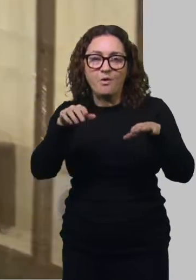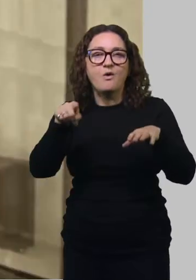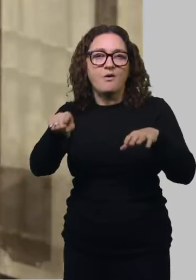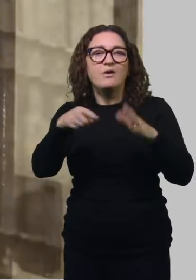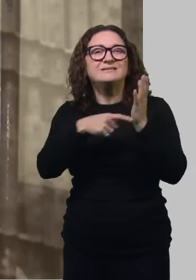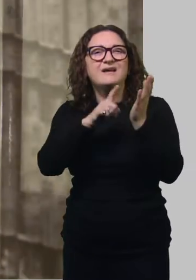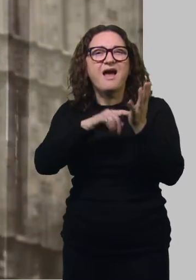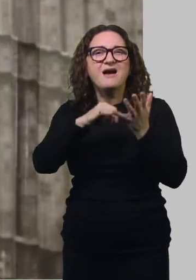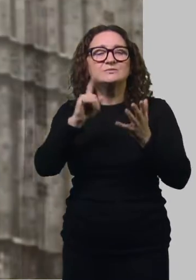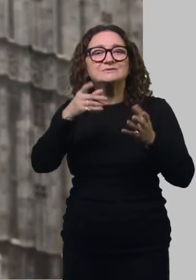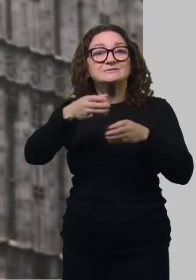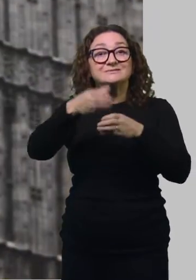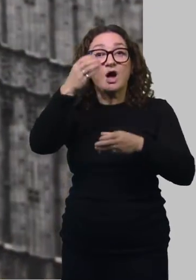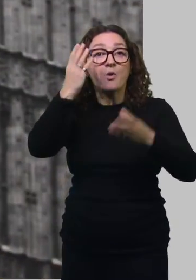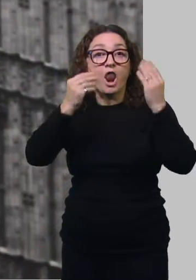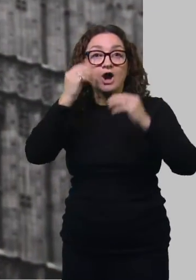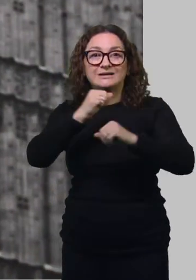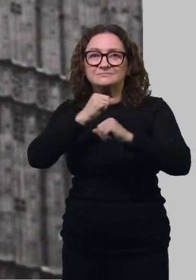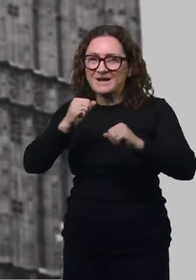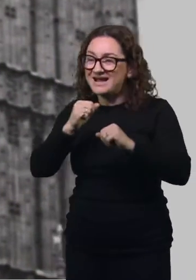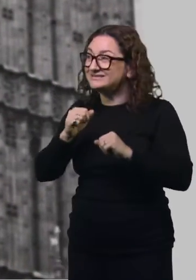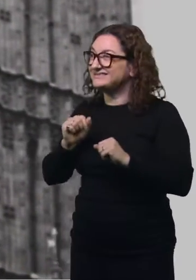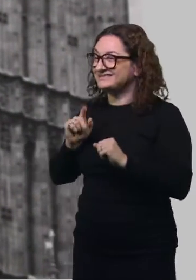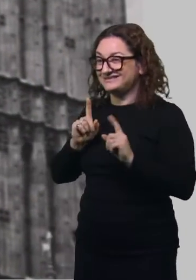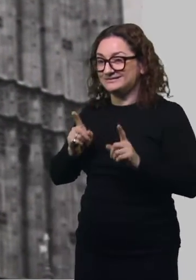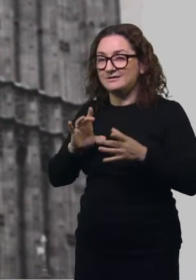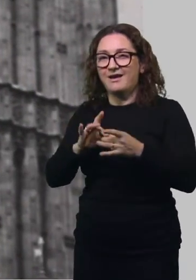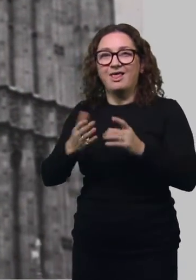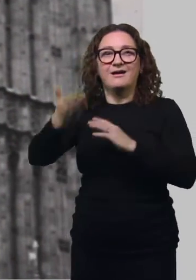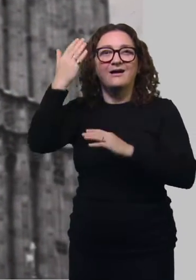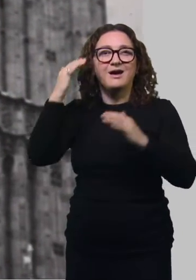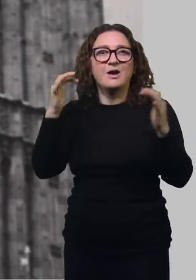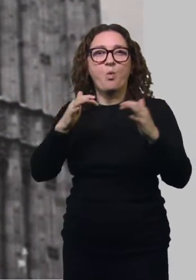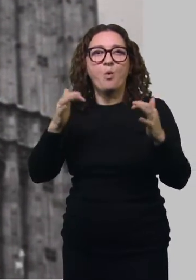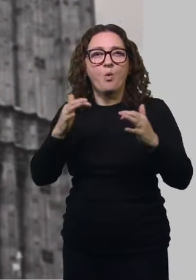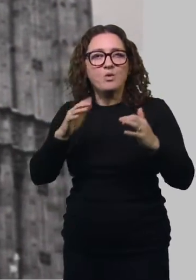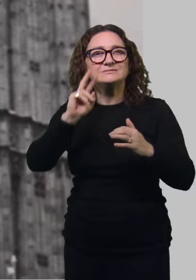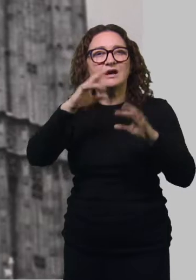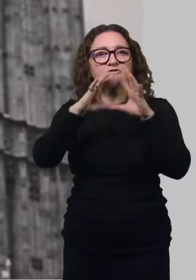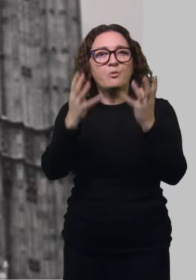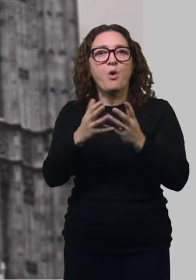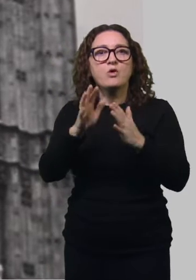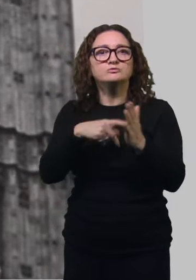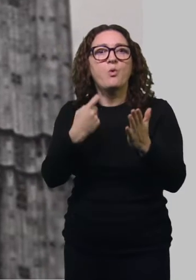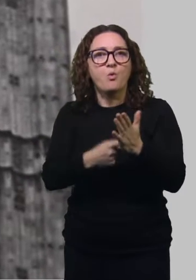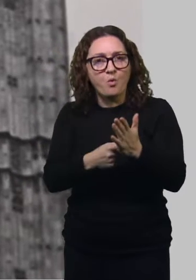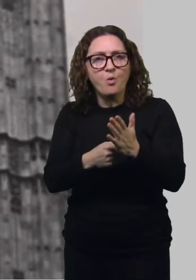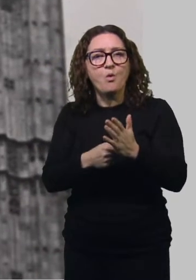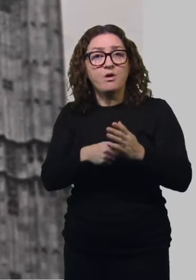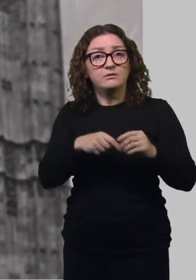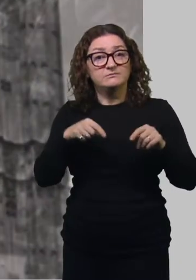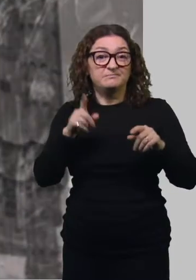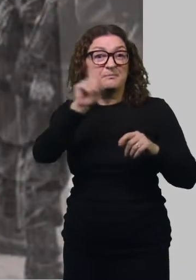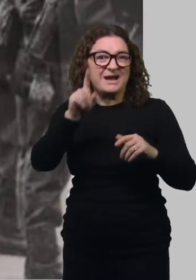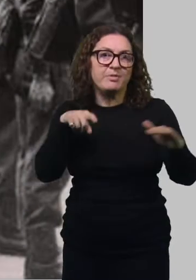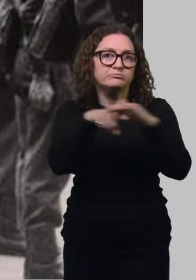tell you about the archives during wartime. During the Second World War, the archives were mostly evacuated from London to escape bombing,